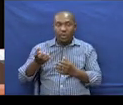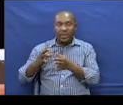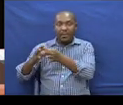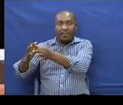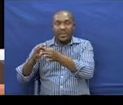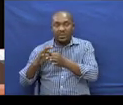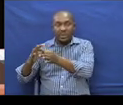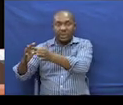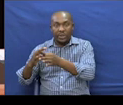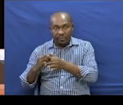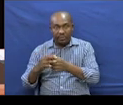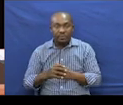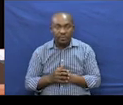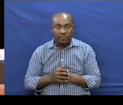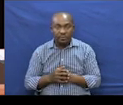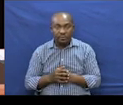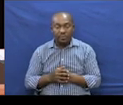participation,